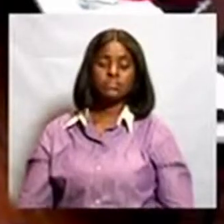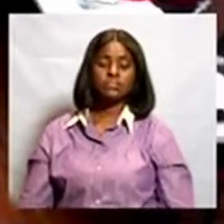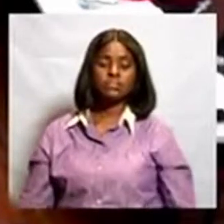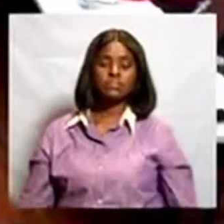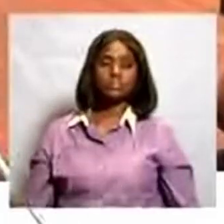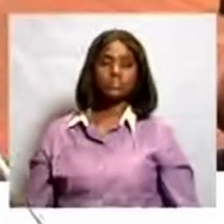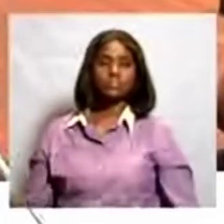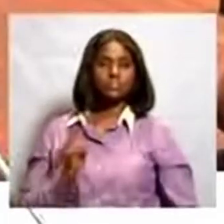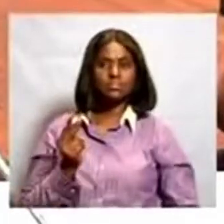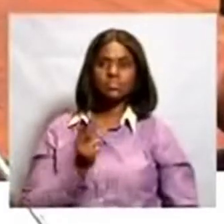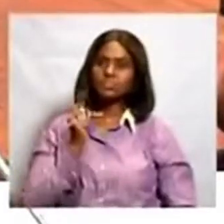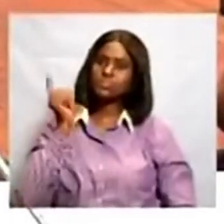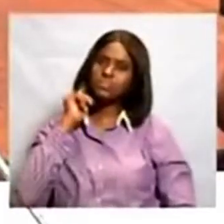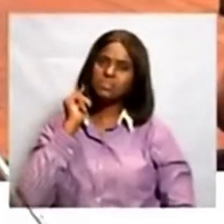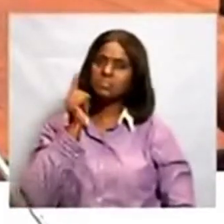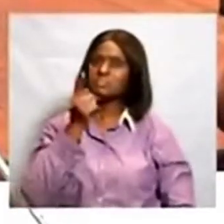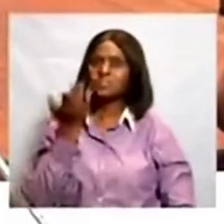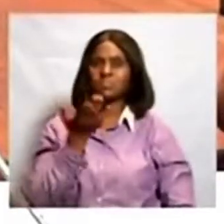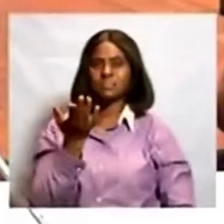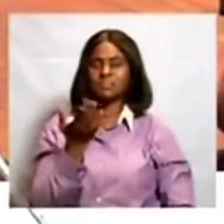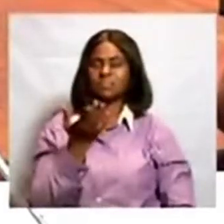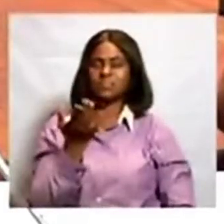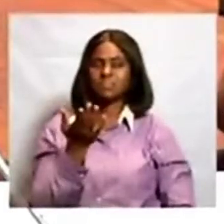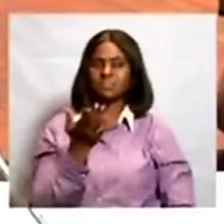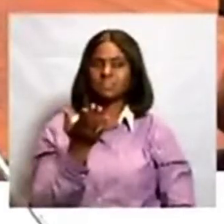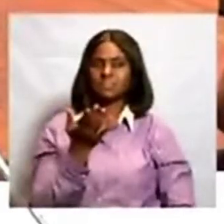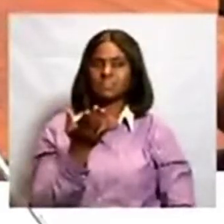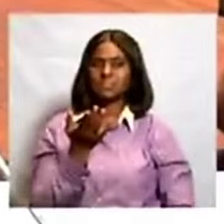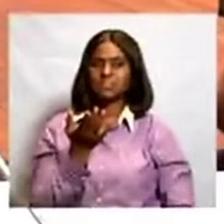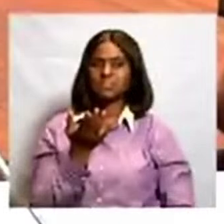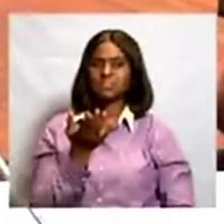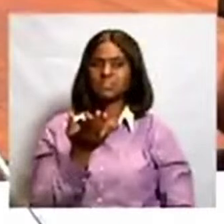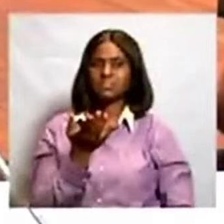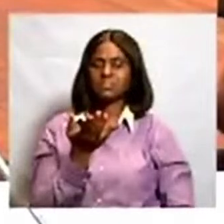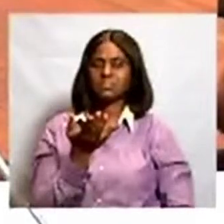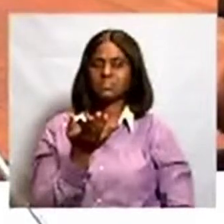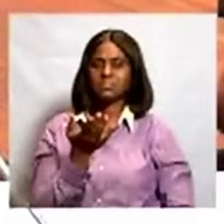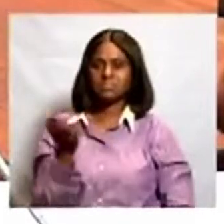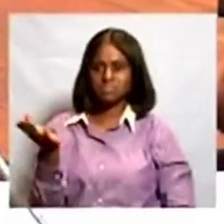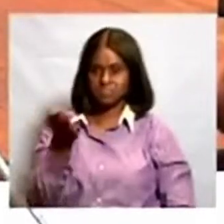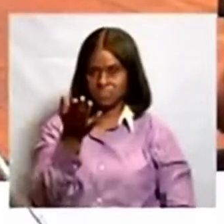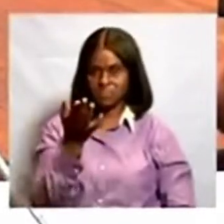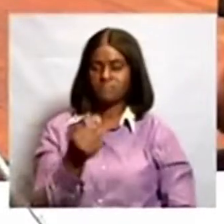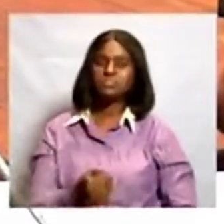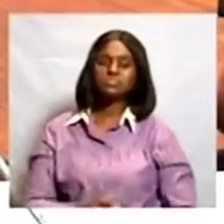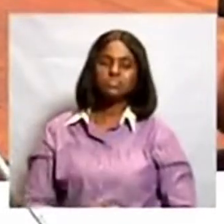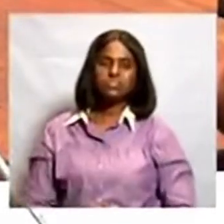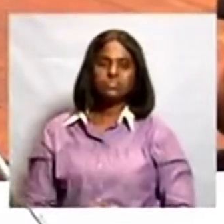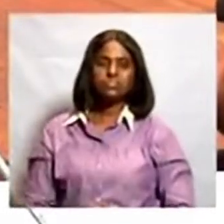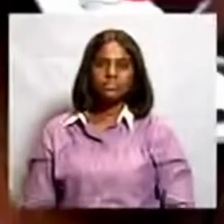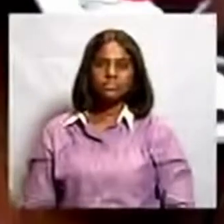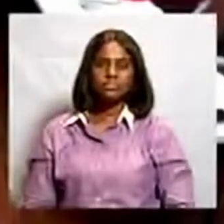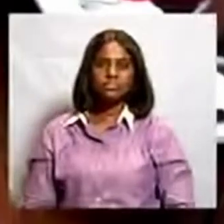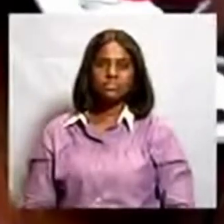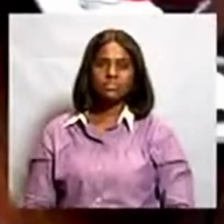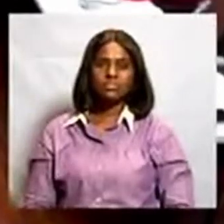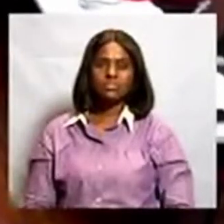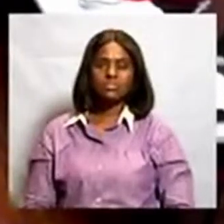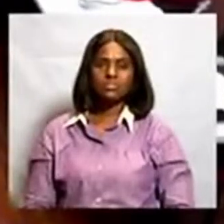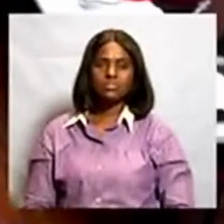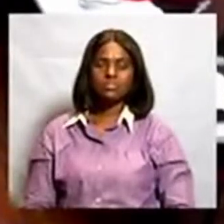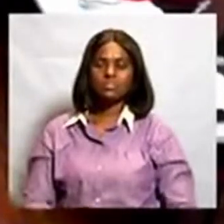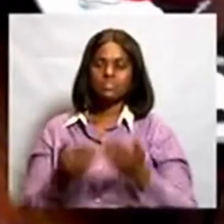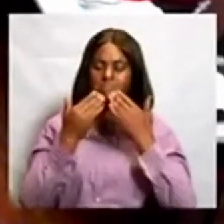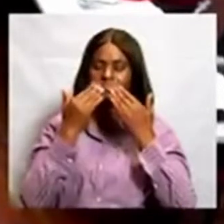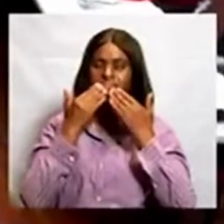Okay, we are unable to get you, Honorable Twam, so let's go ahead. Yes, Honorable Song, go ahead, please. Chair, thank